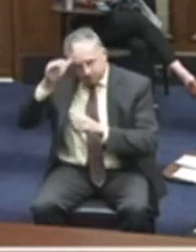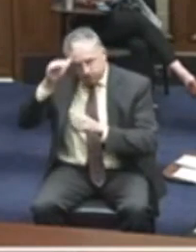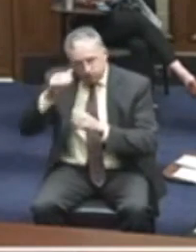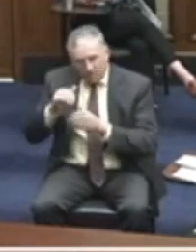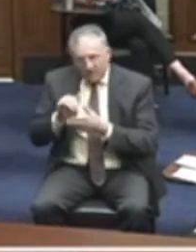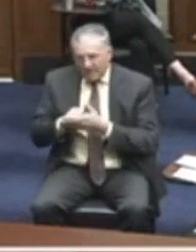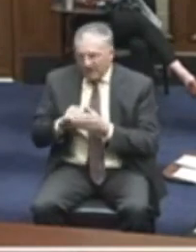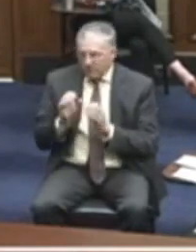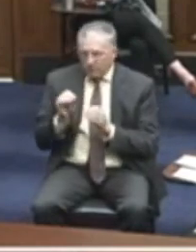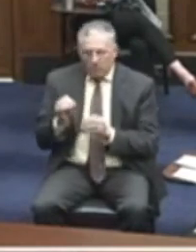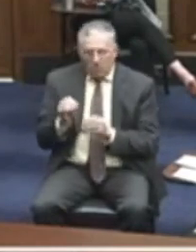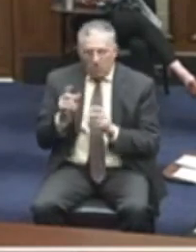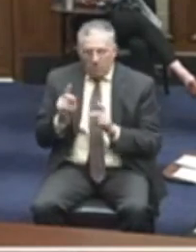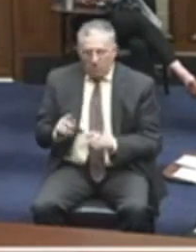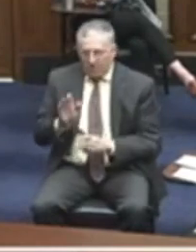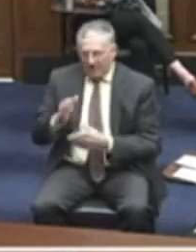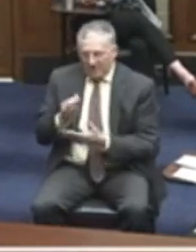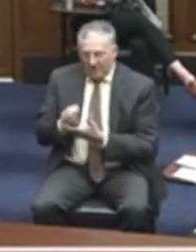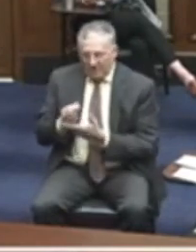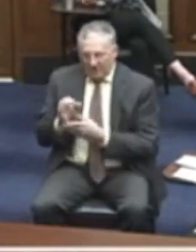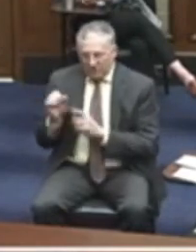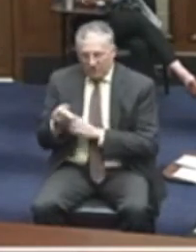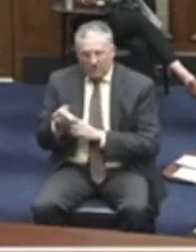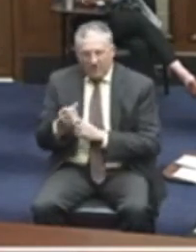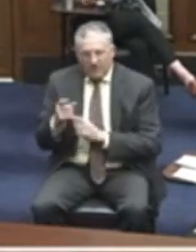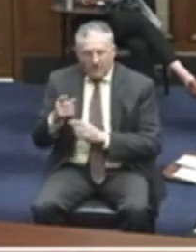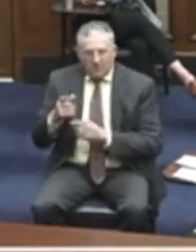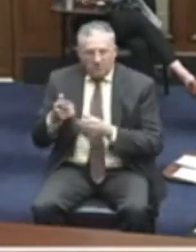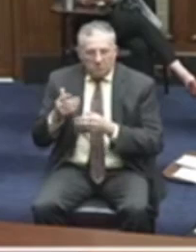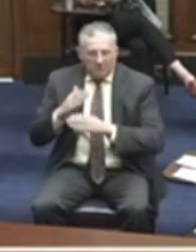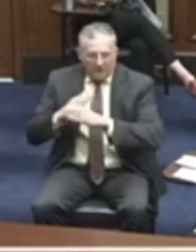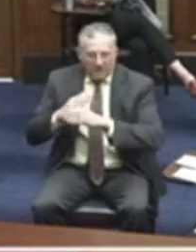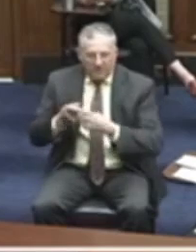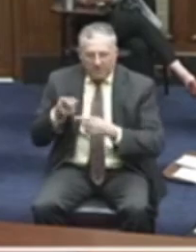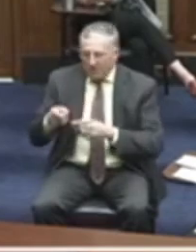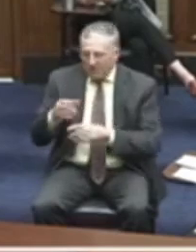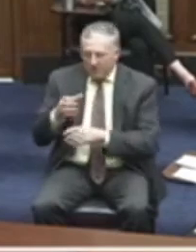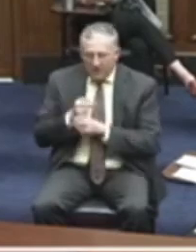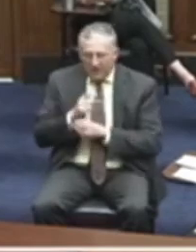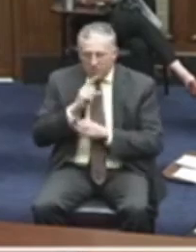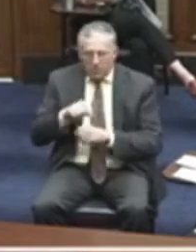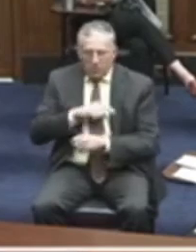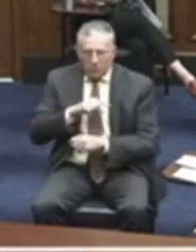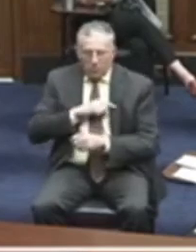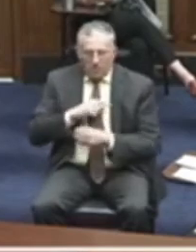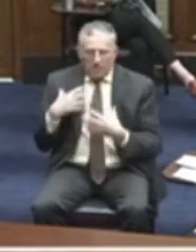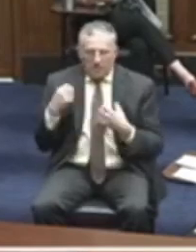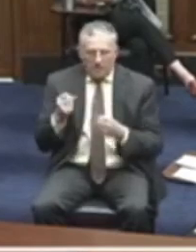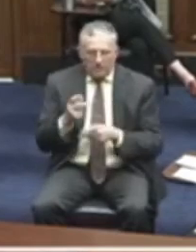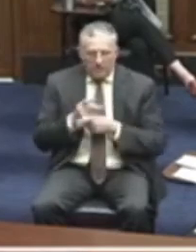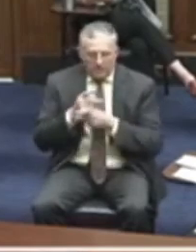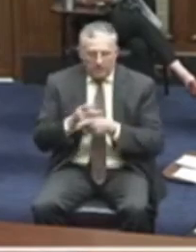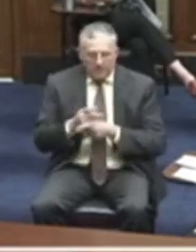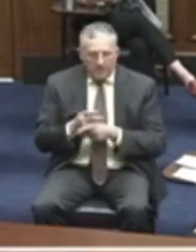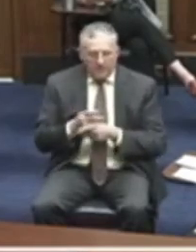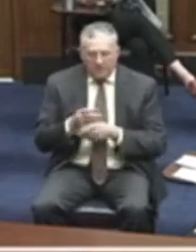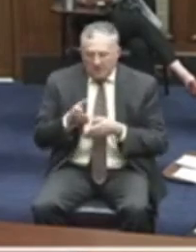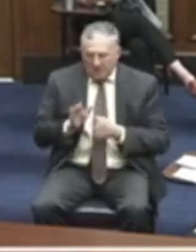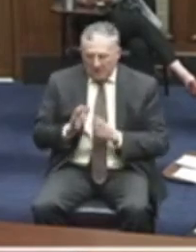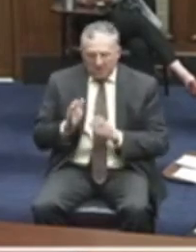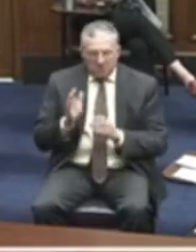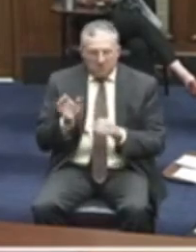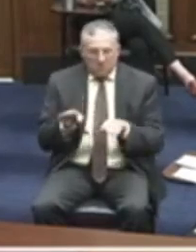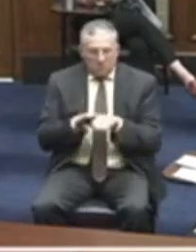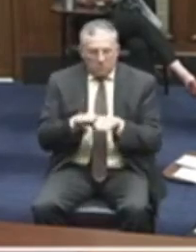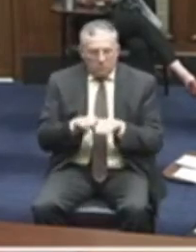person's financial circumstances keeps them from obtaining quality health care. Let me conclude by taking